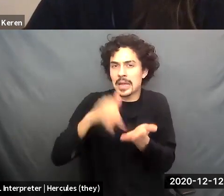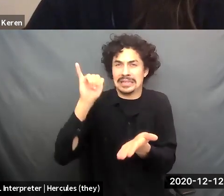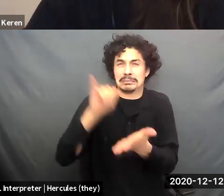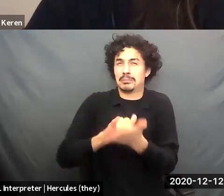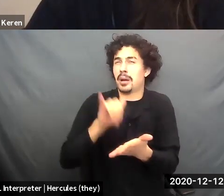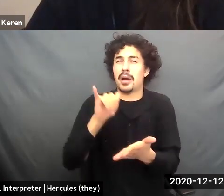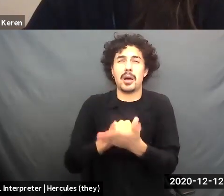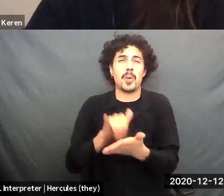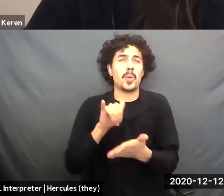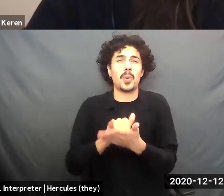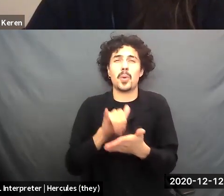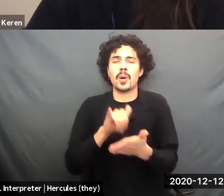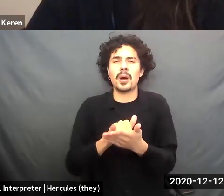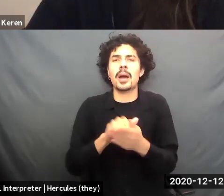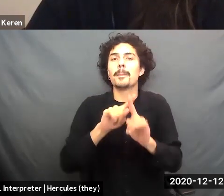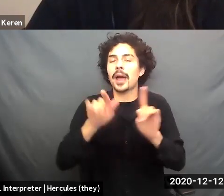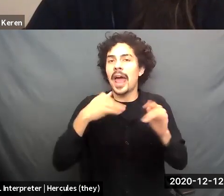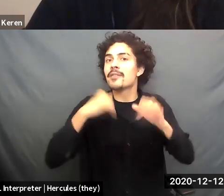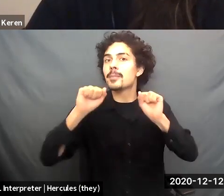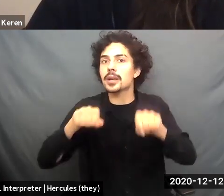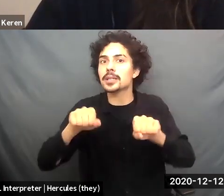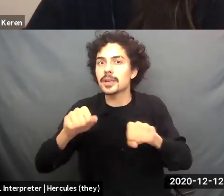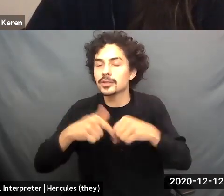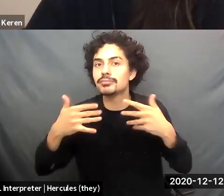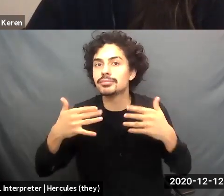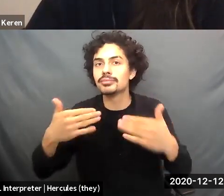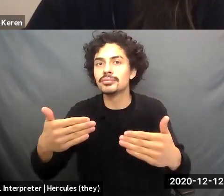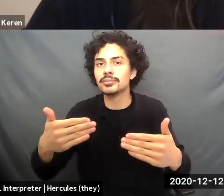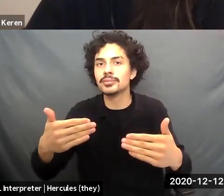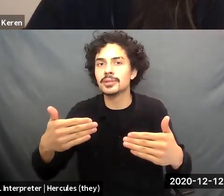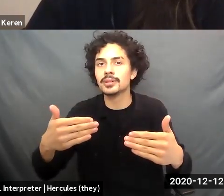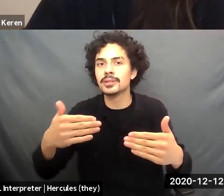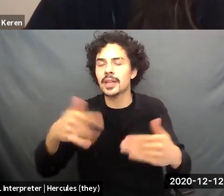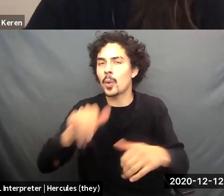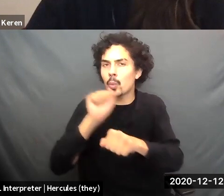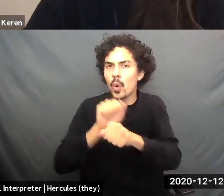necessarily an impossibility that one should never, you know, work for or try to